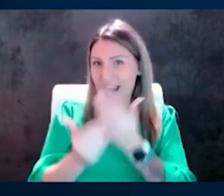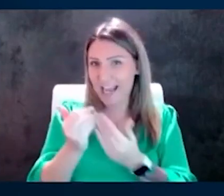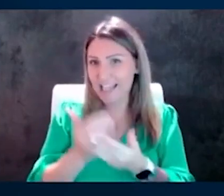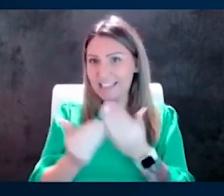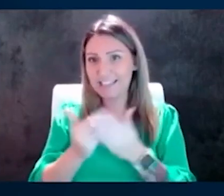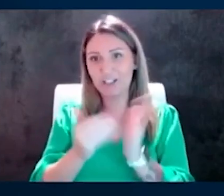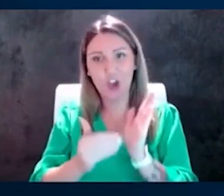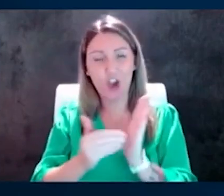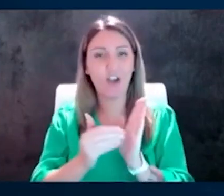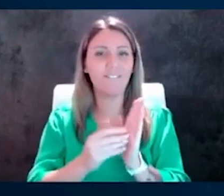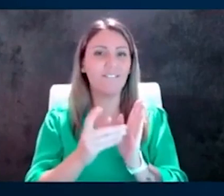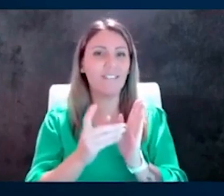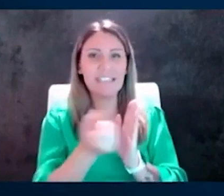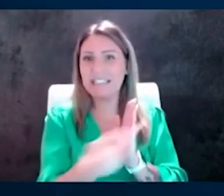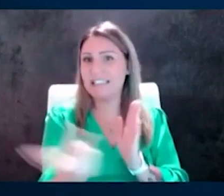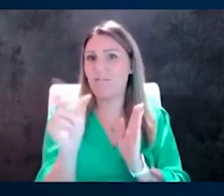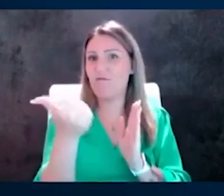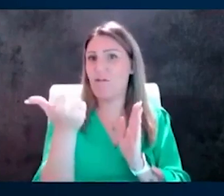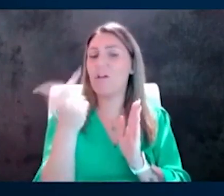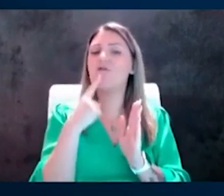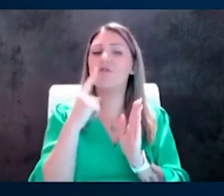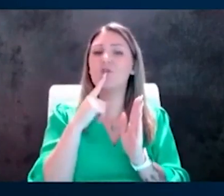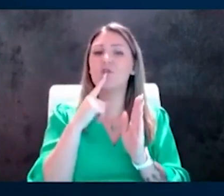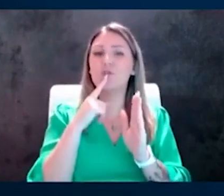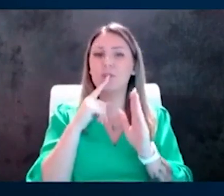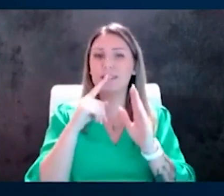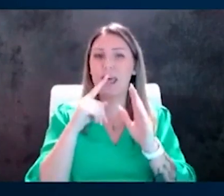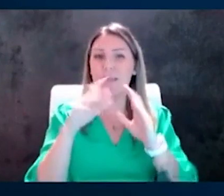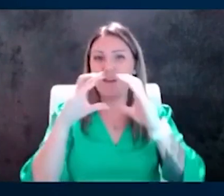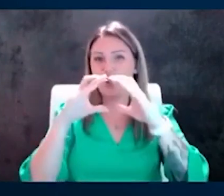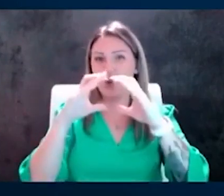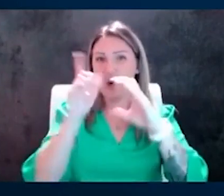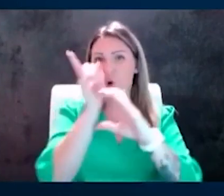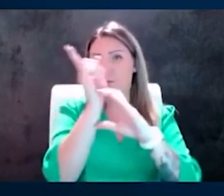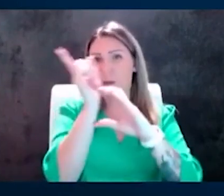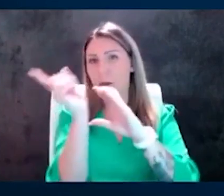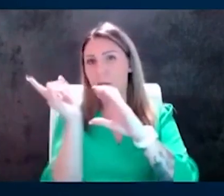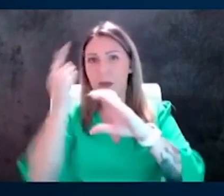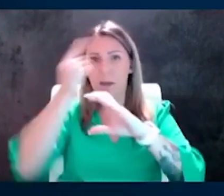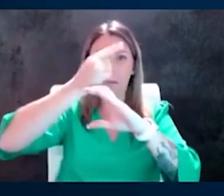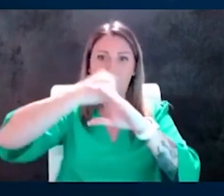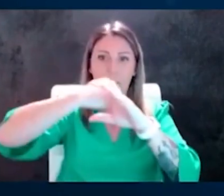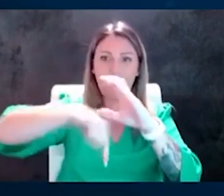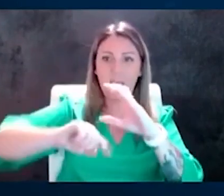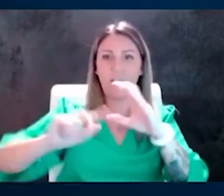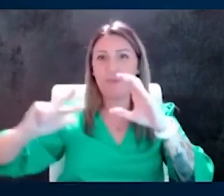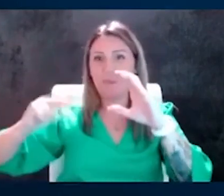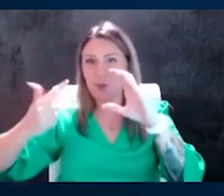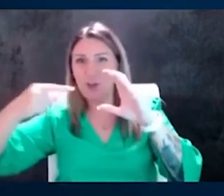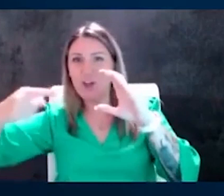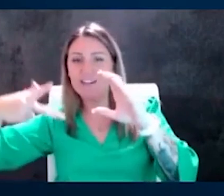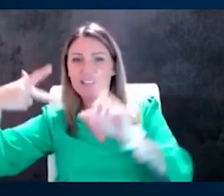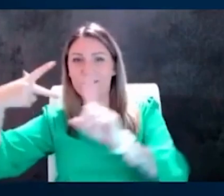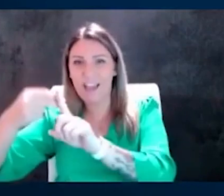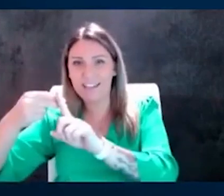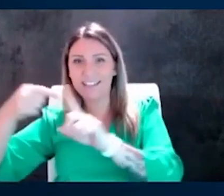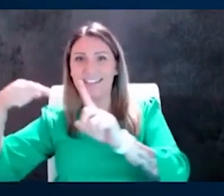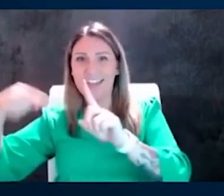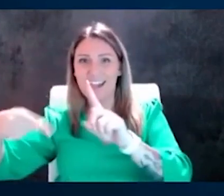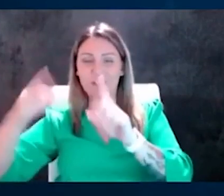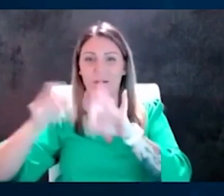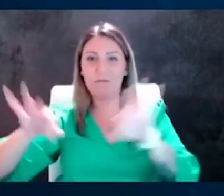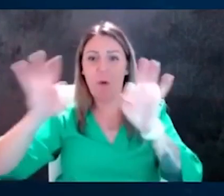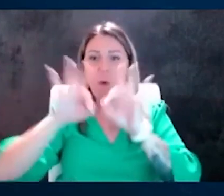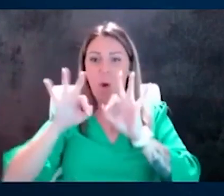as you go around the circle. I like the third one as well, get vaccinated. That's essentially important. Down near